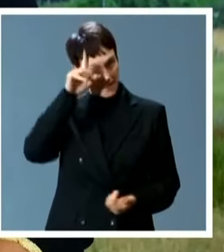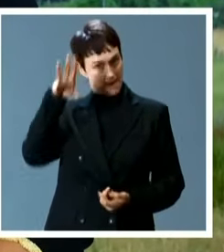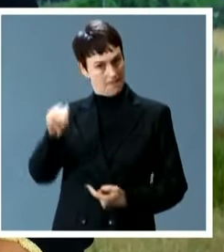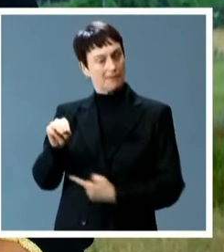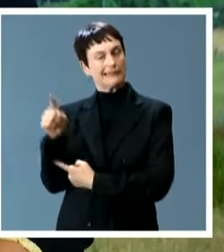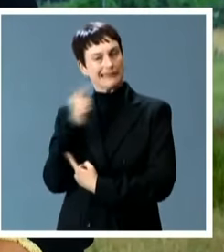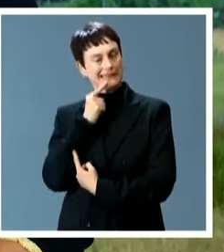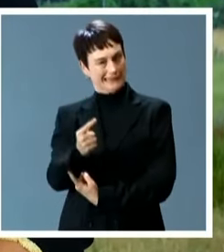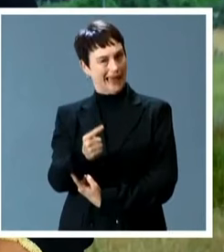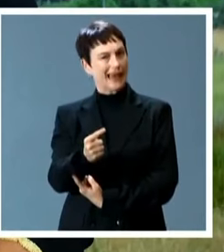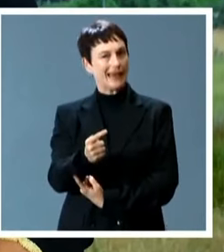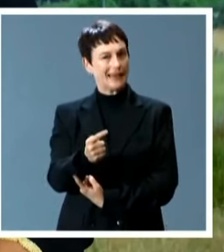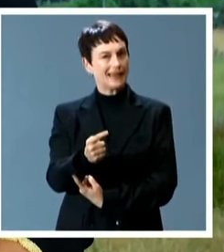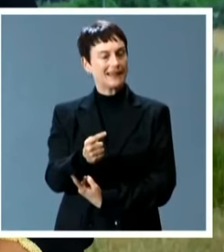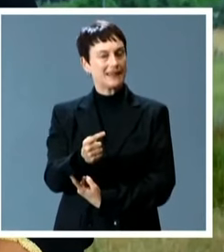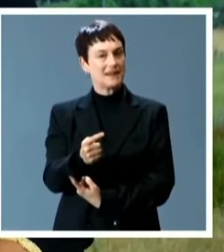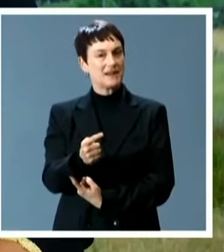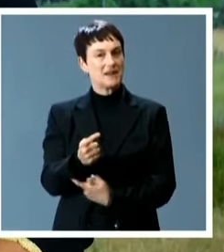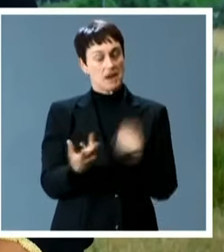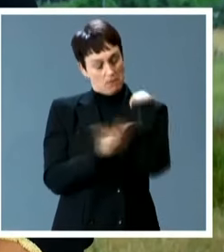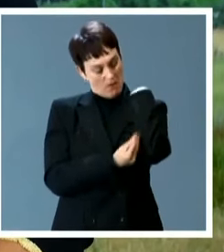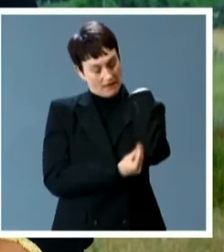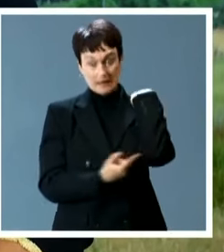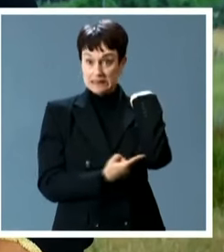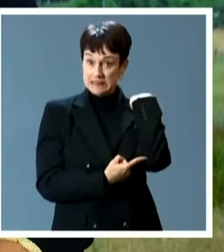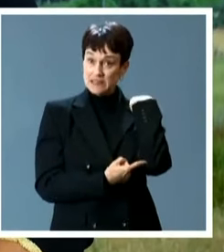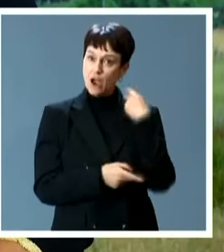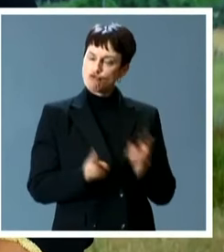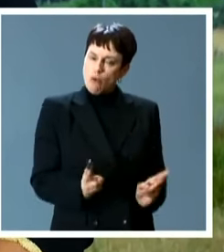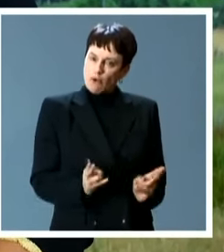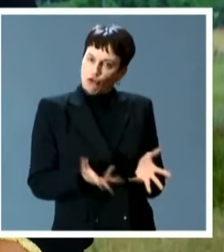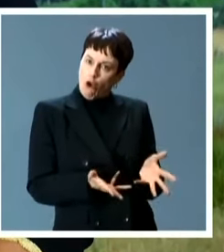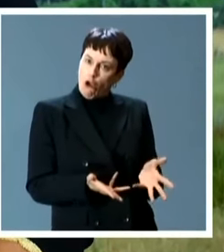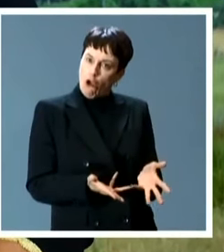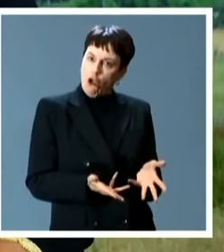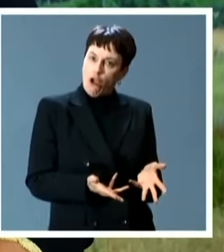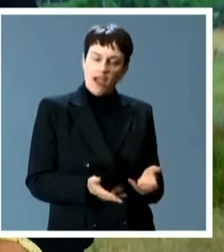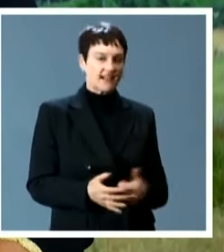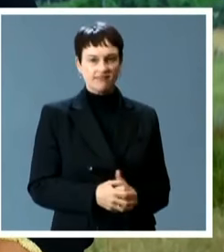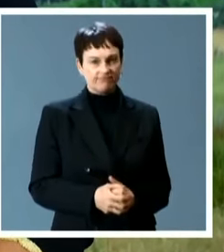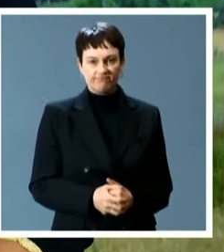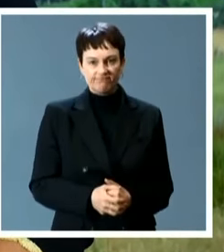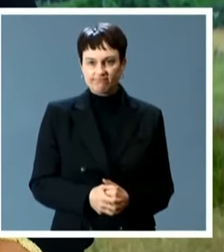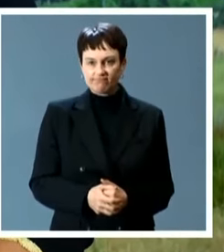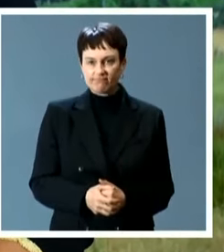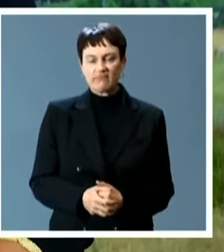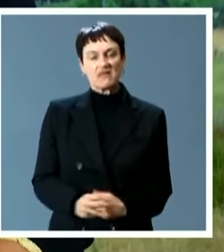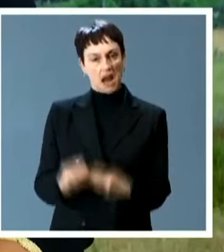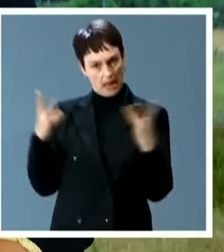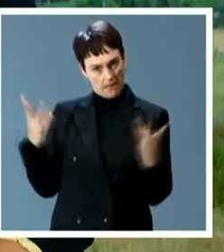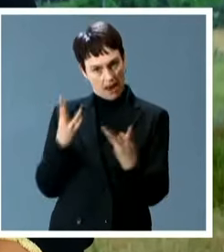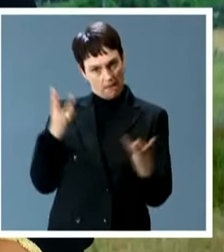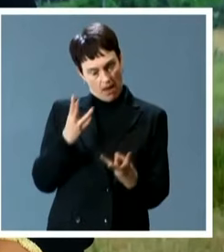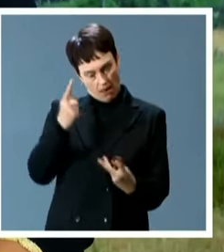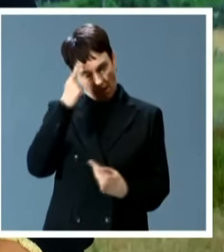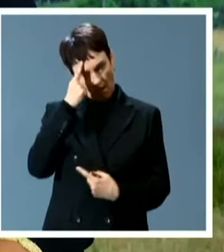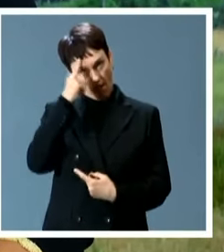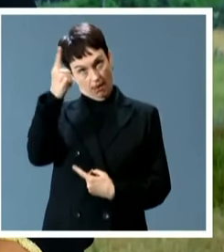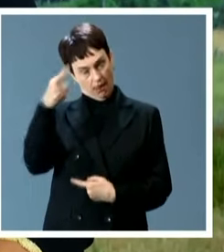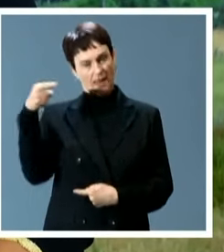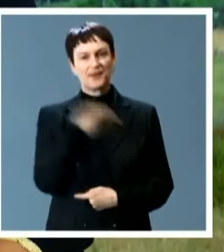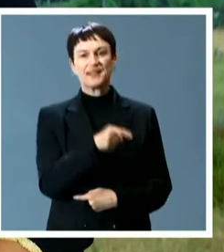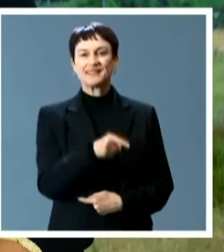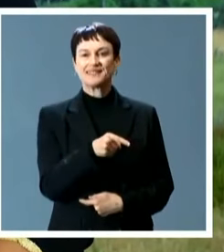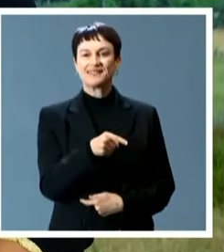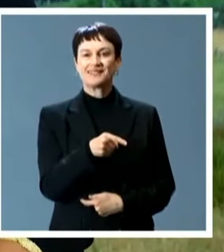apartheid, poverty is not natural. It is man-made, and it can be overcome and